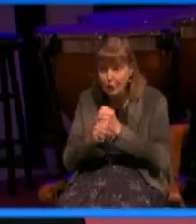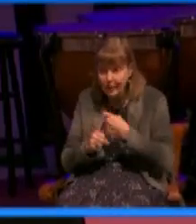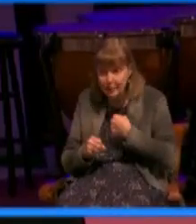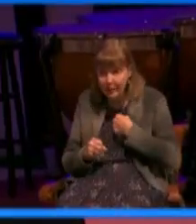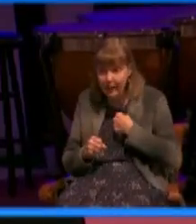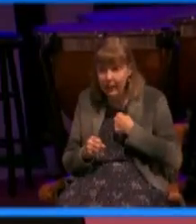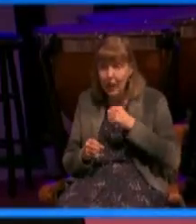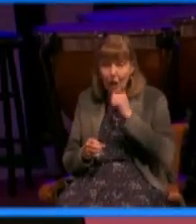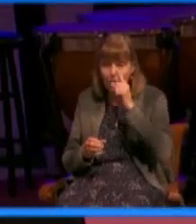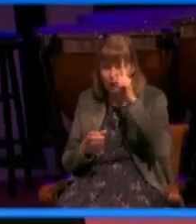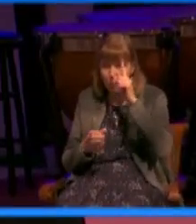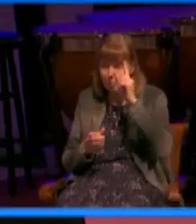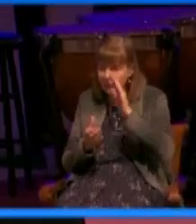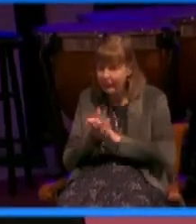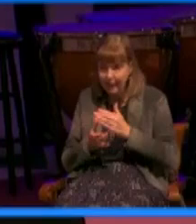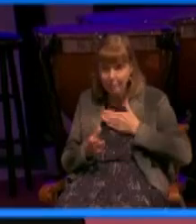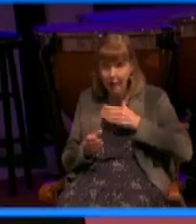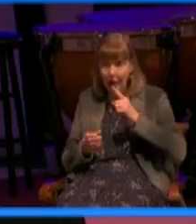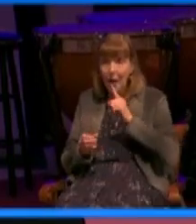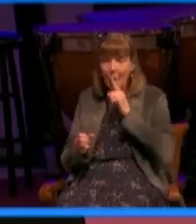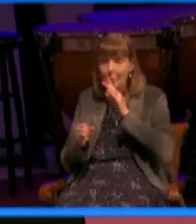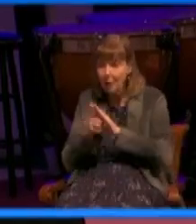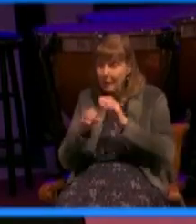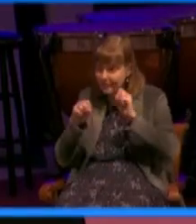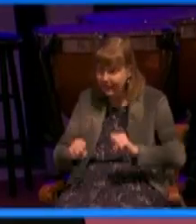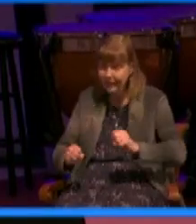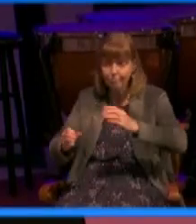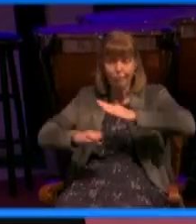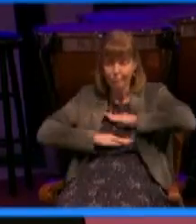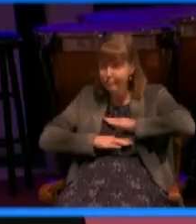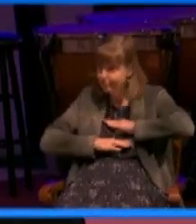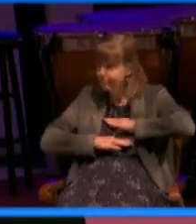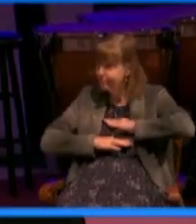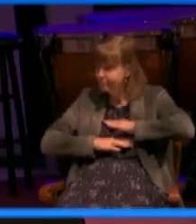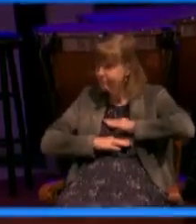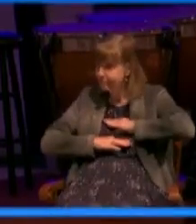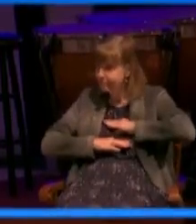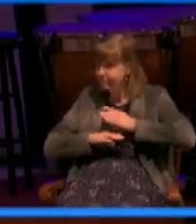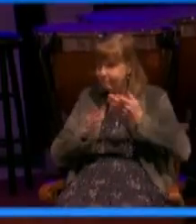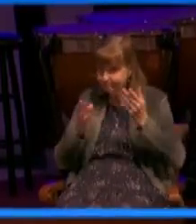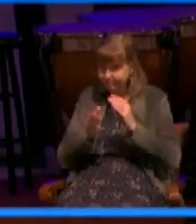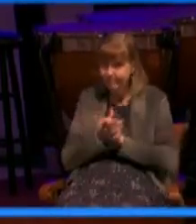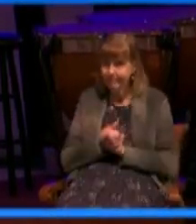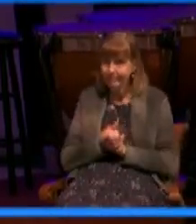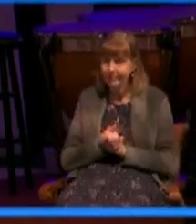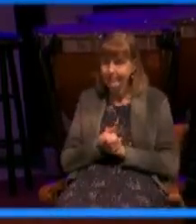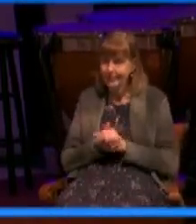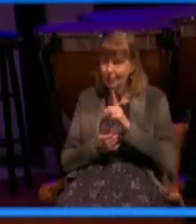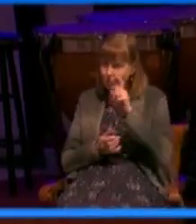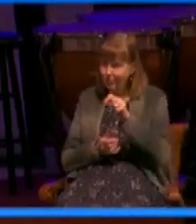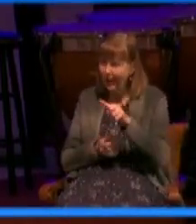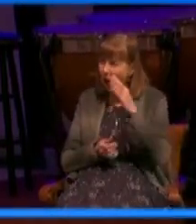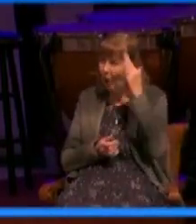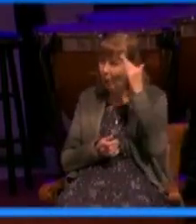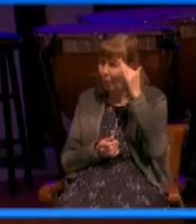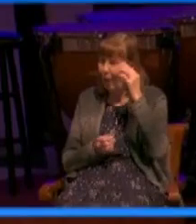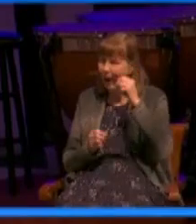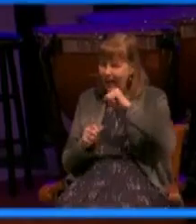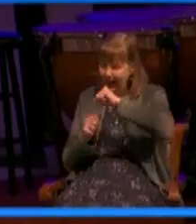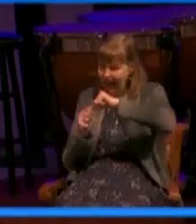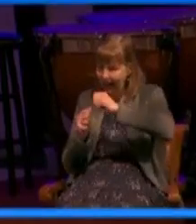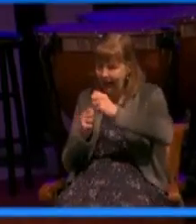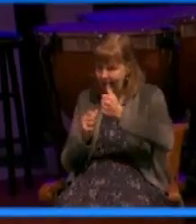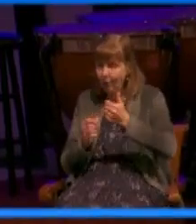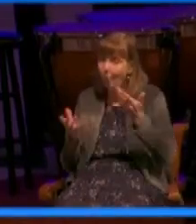the symbol and the sign. Now the question is, why circumcision? Well, circumcision was already practiced in the